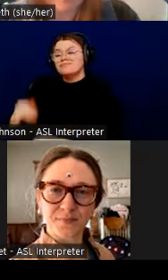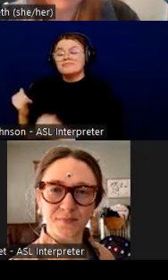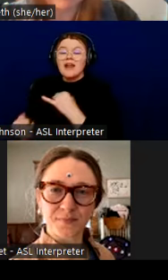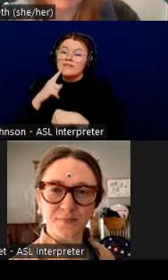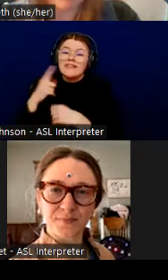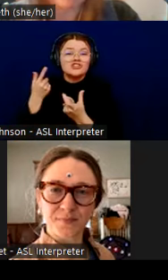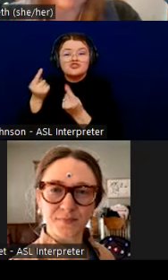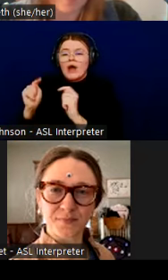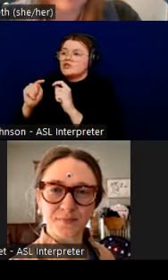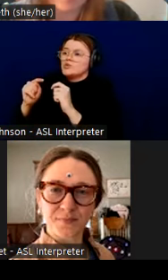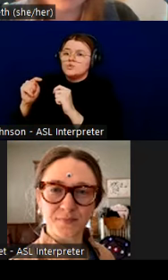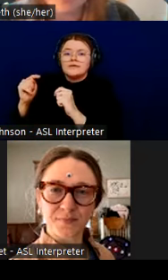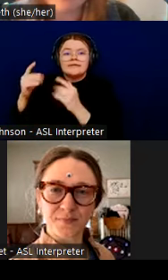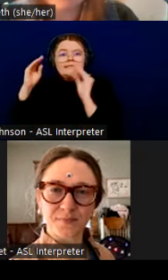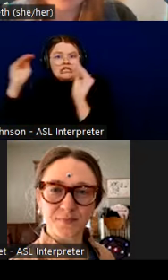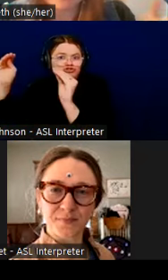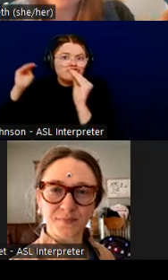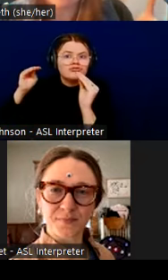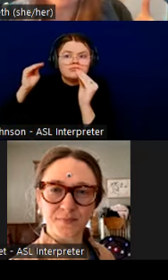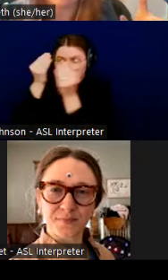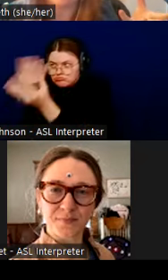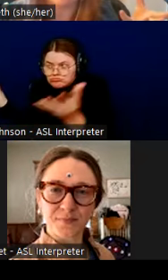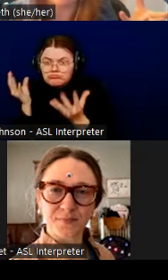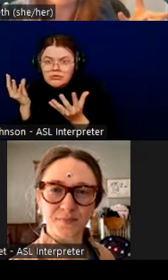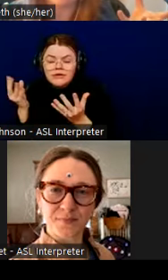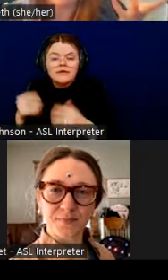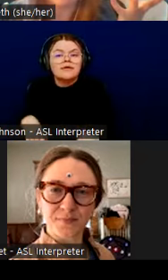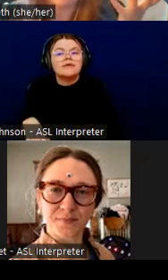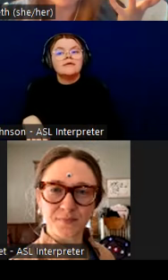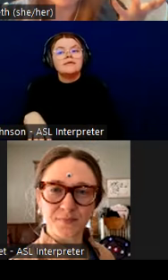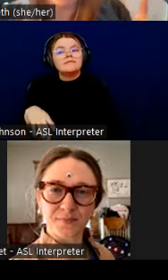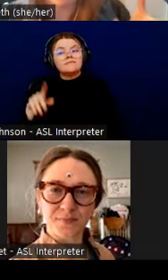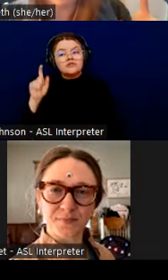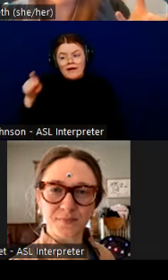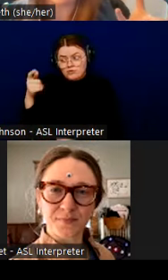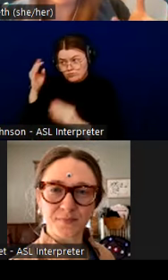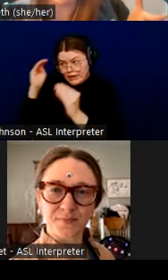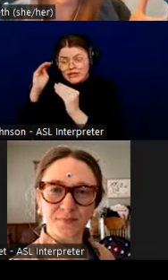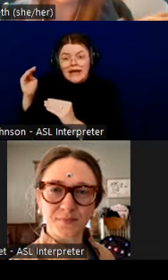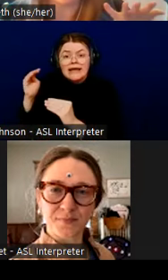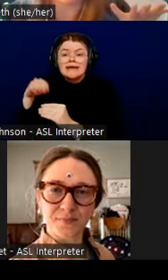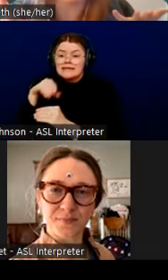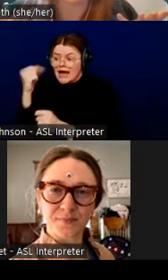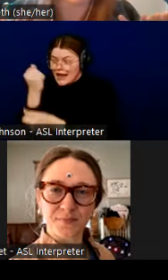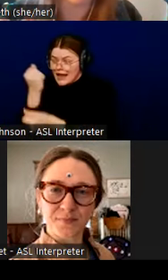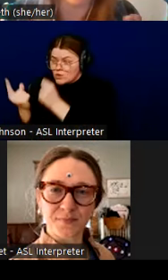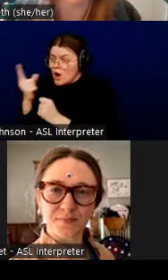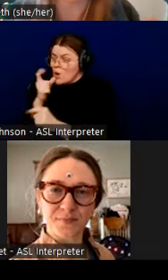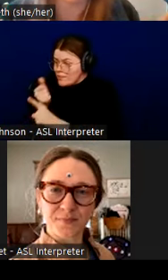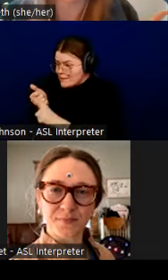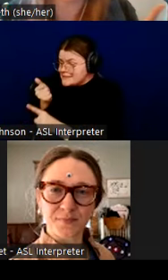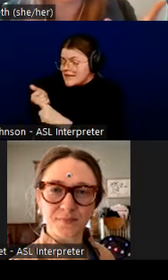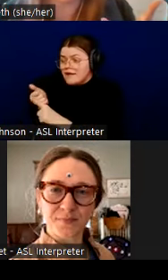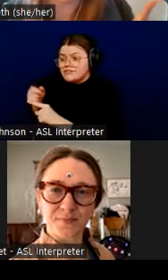resistive violence, about the fact that not everybody who hurts an intimate partner is doing so to abuse